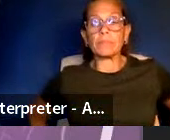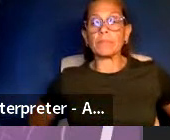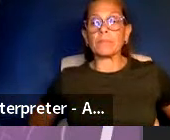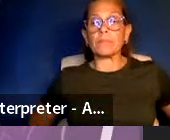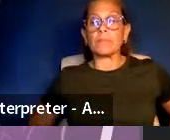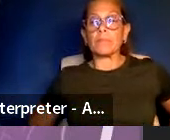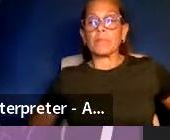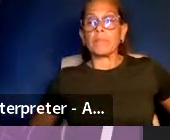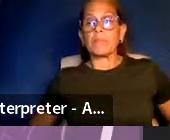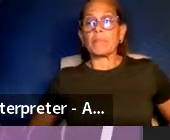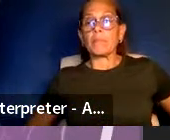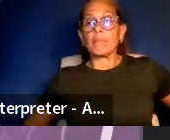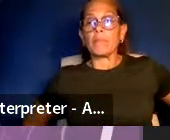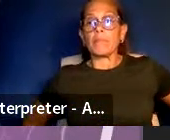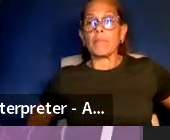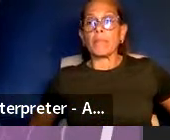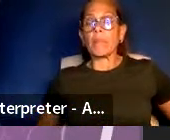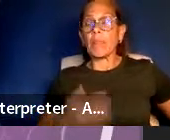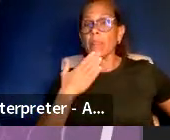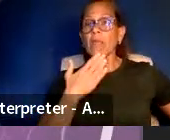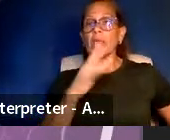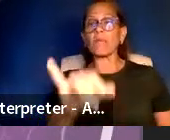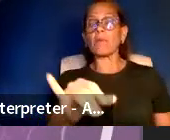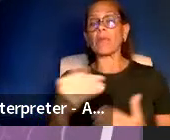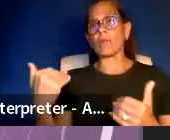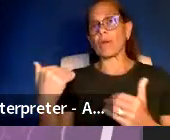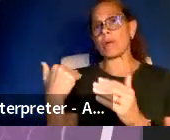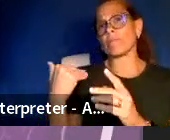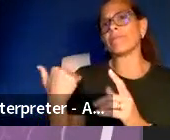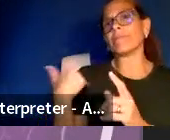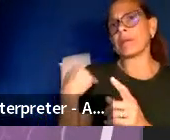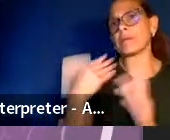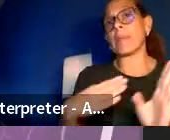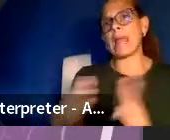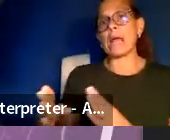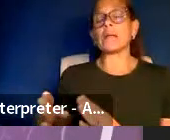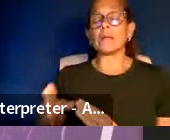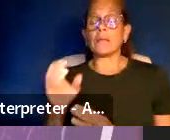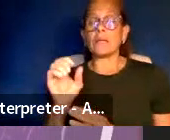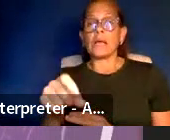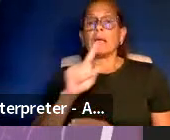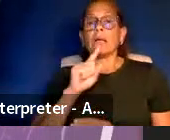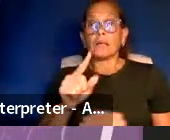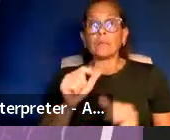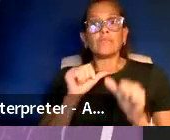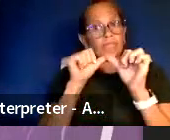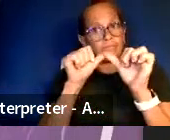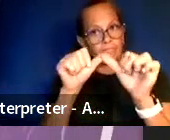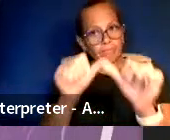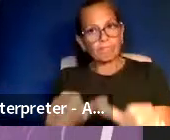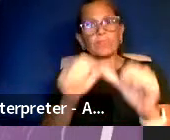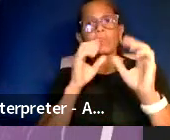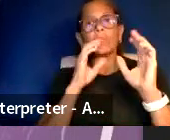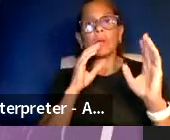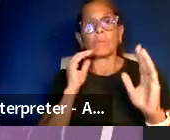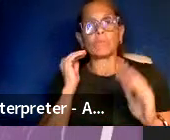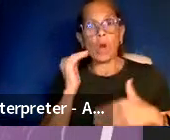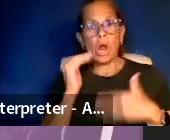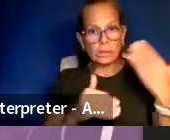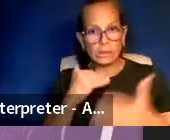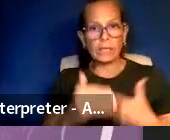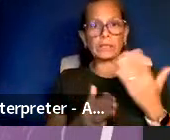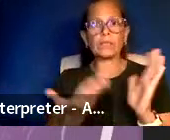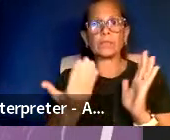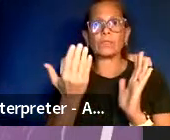Thank you for that, Michael. I appreciate the reminder that planning is definitely a long-term process that we should revisit, and